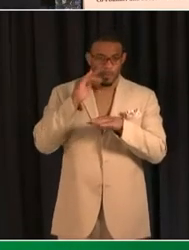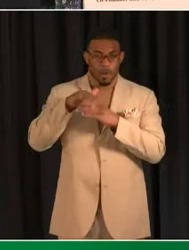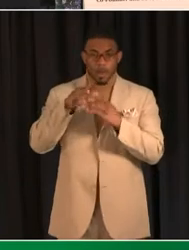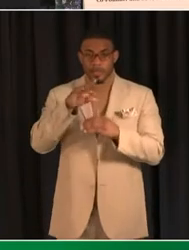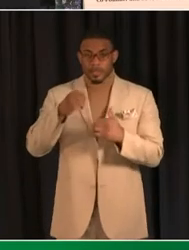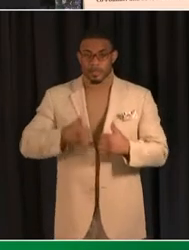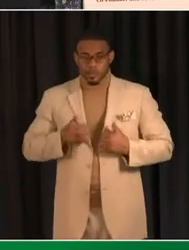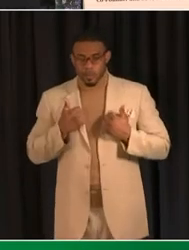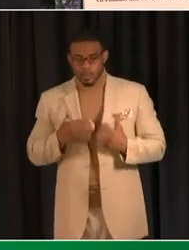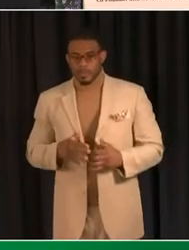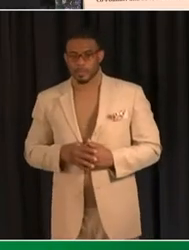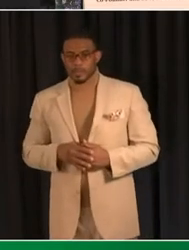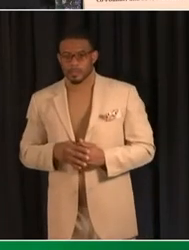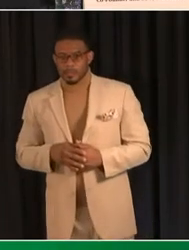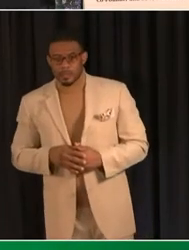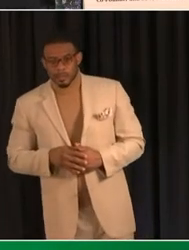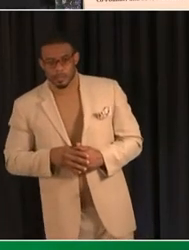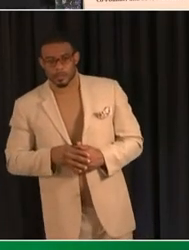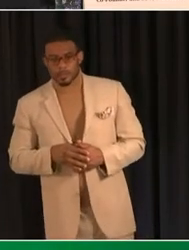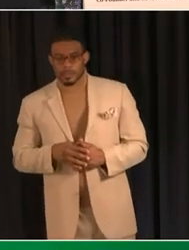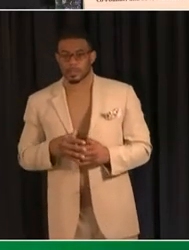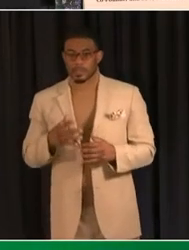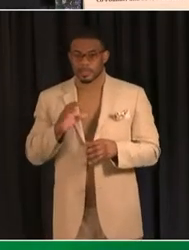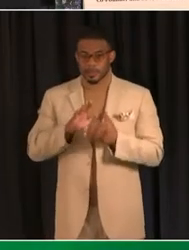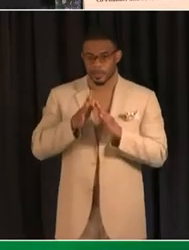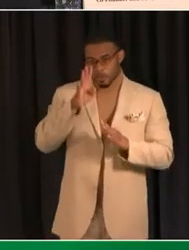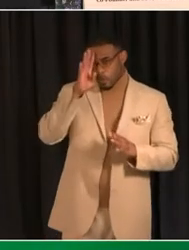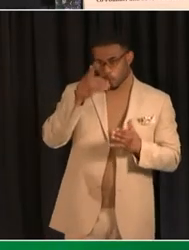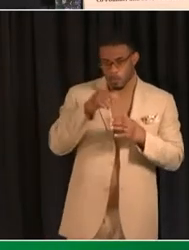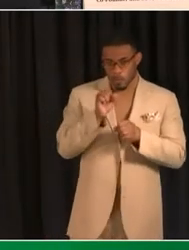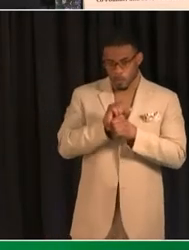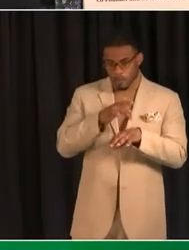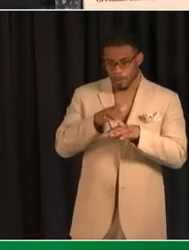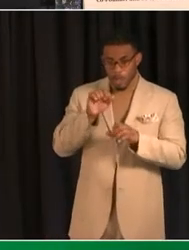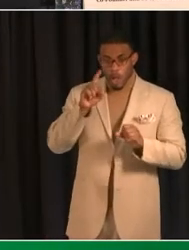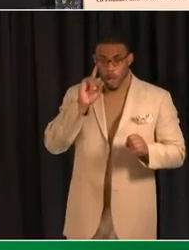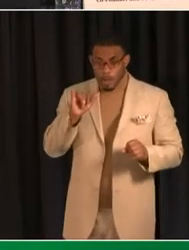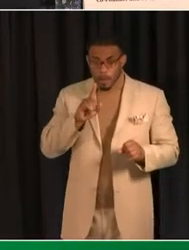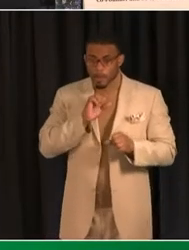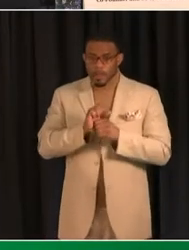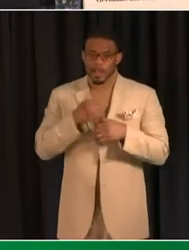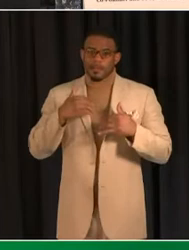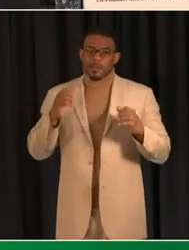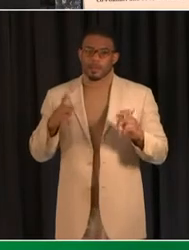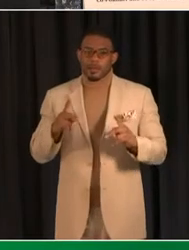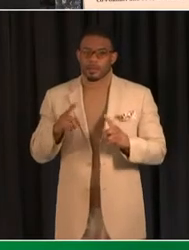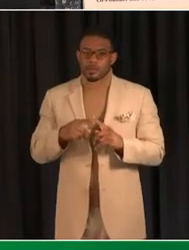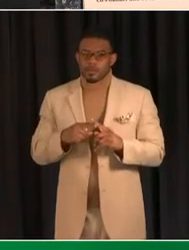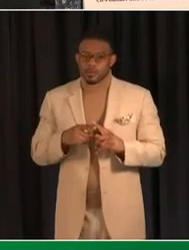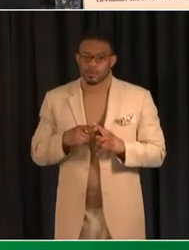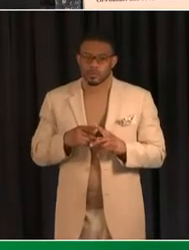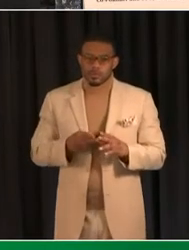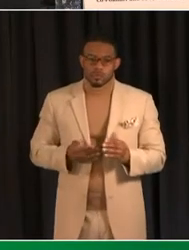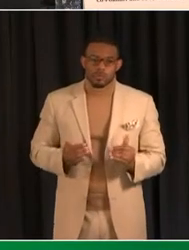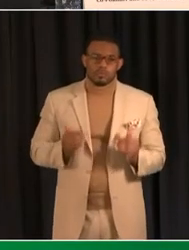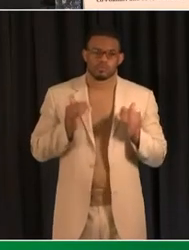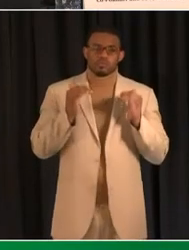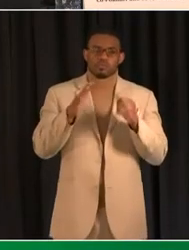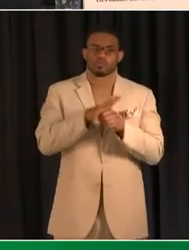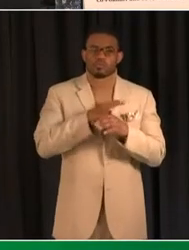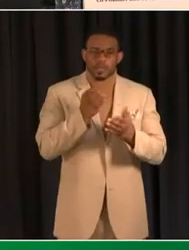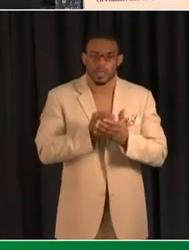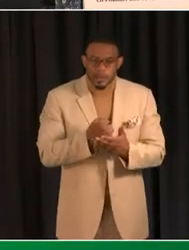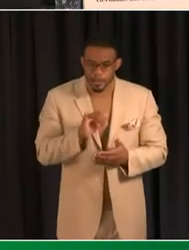all DC residents, the getting creative on what workspaces could look like, really have an opportunity to boost the